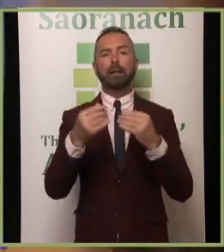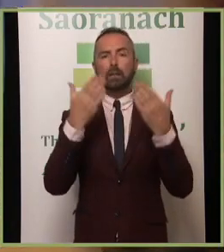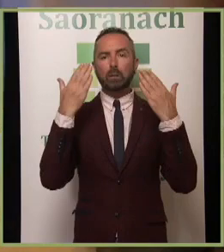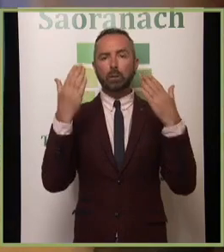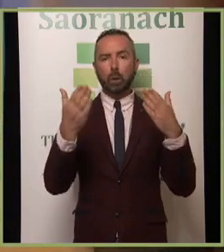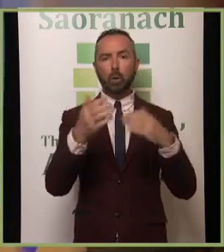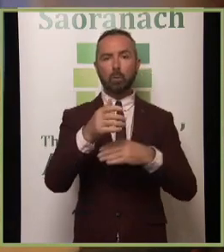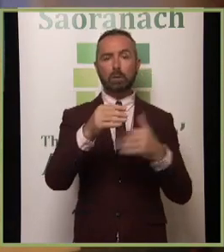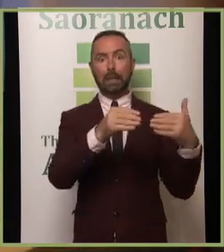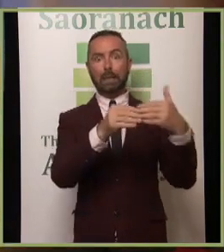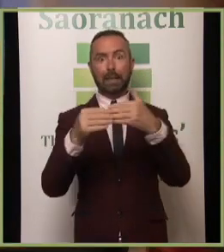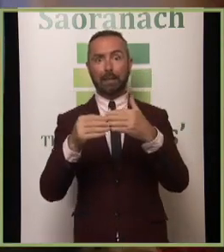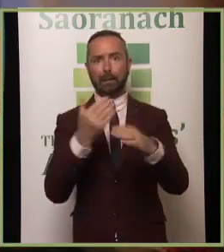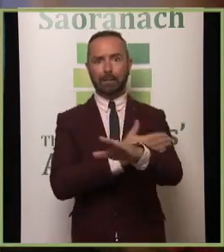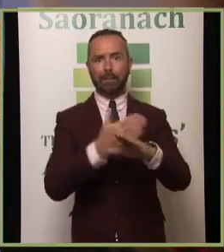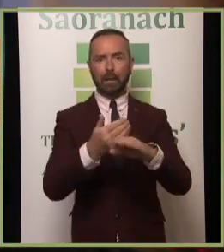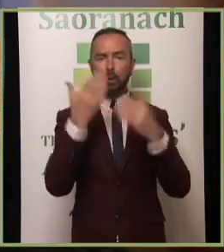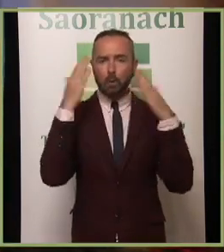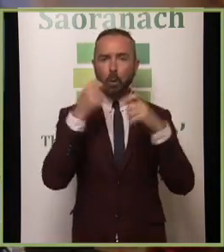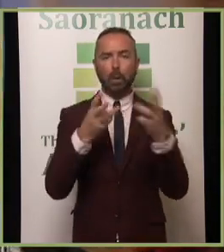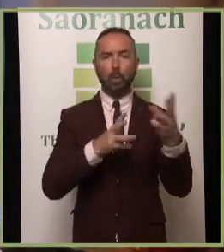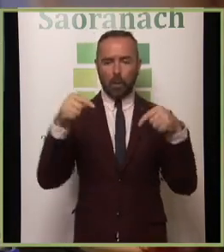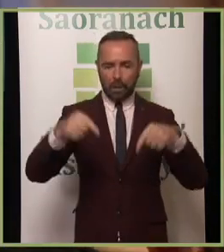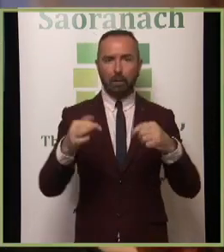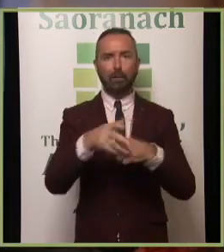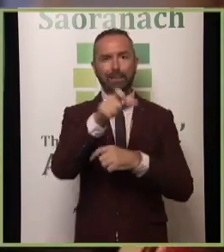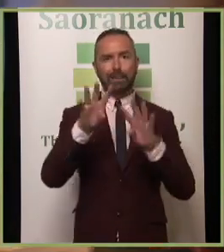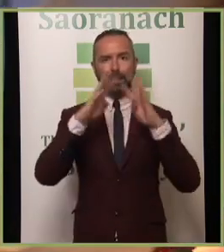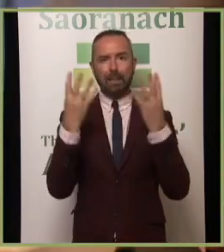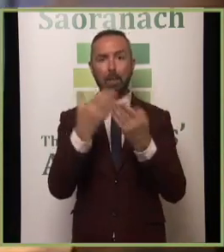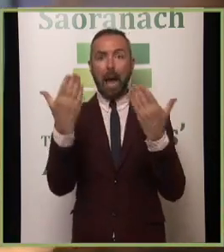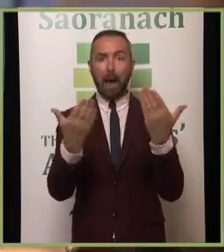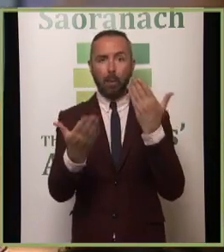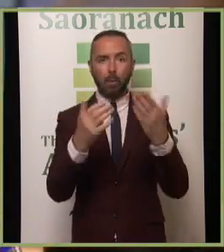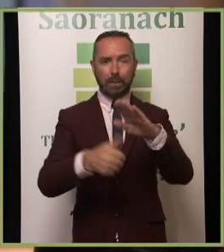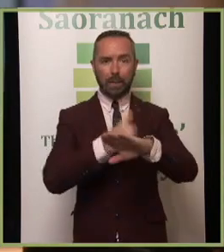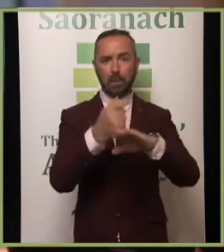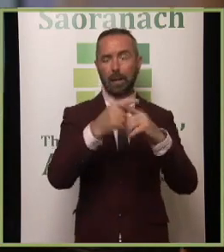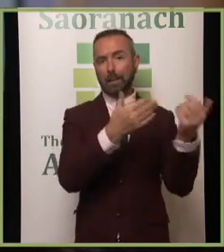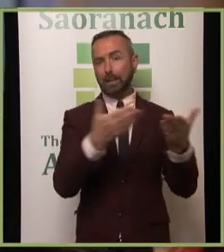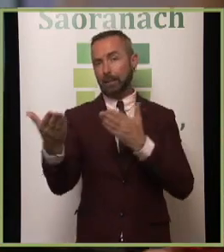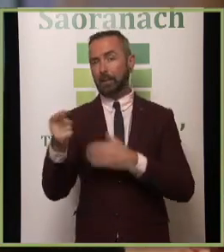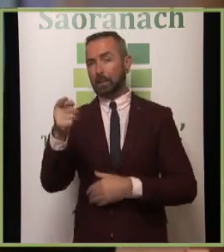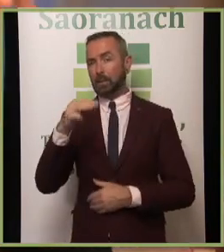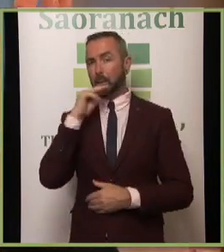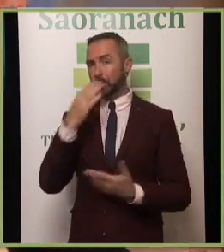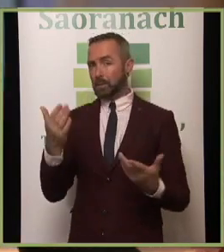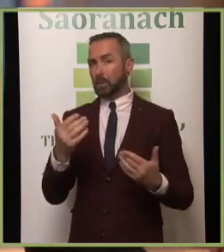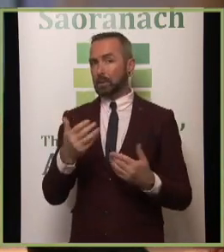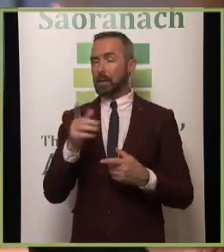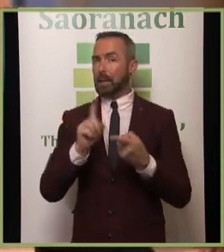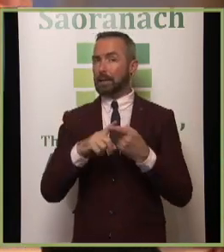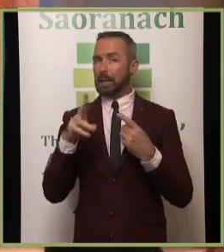need to acknowledge the work as a Citizens' Assembly and how it will be implemented and delivered. And it is just to reinforce